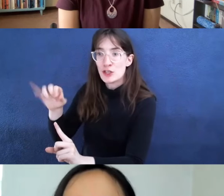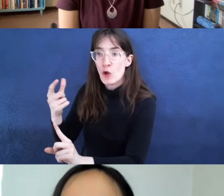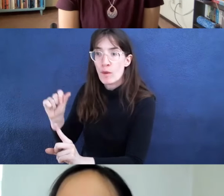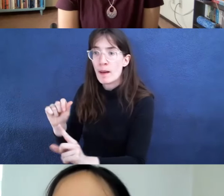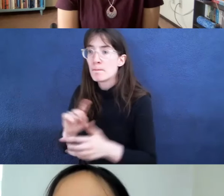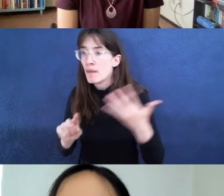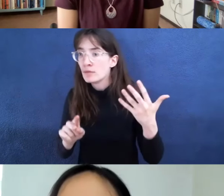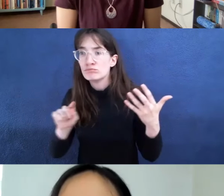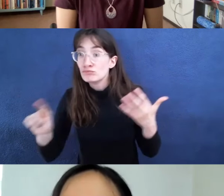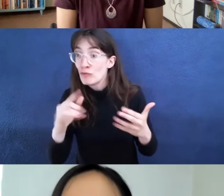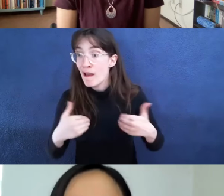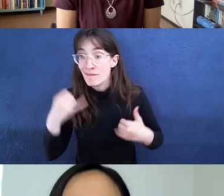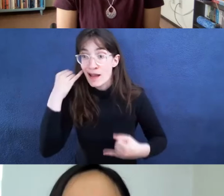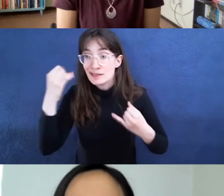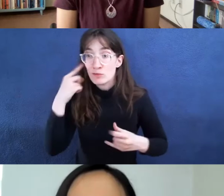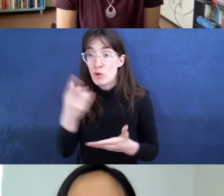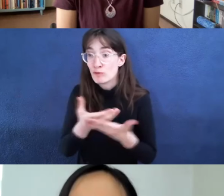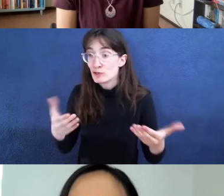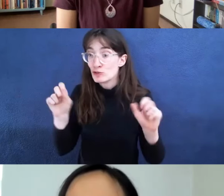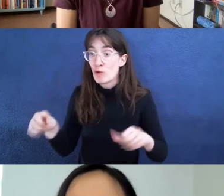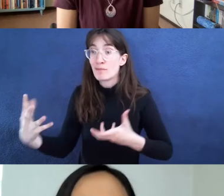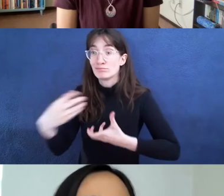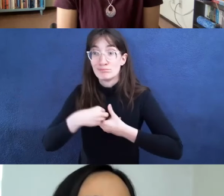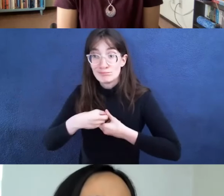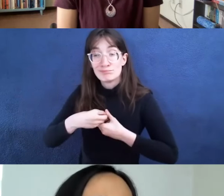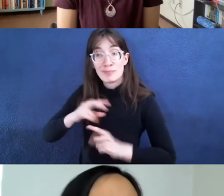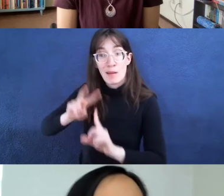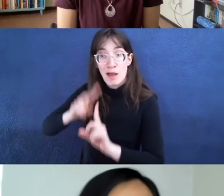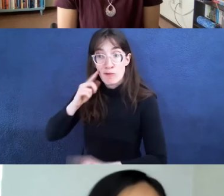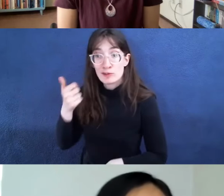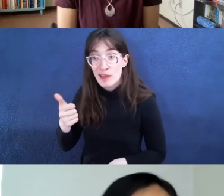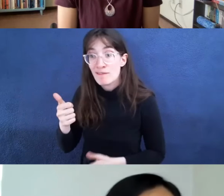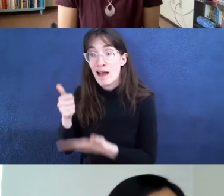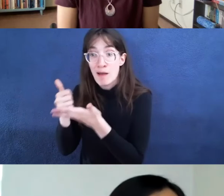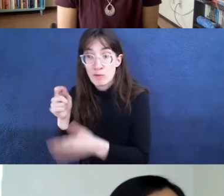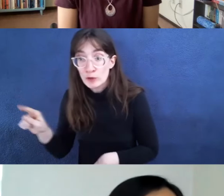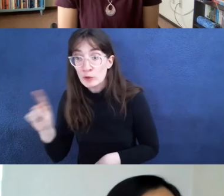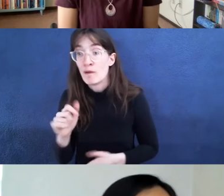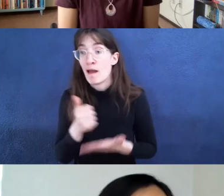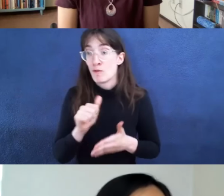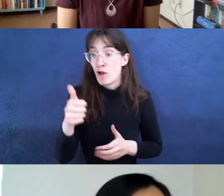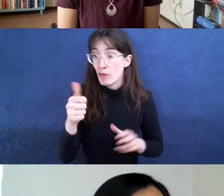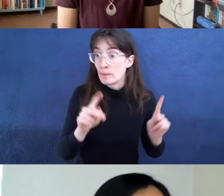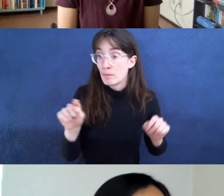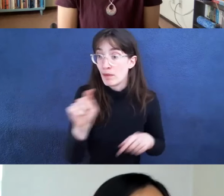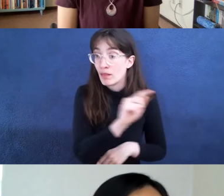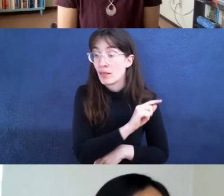mind that could be helpful for you or others, whether they fall in any of these categories,